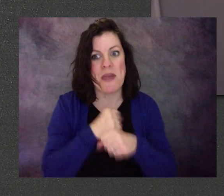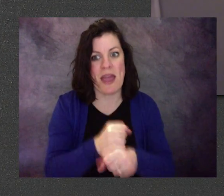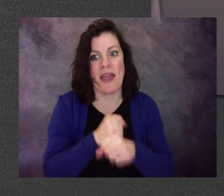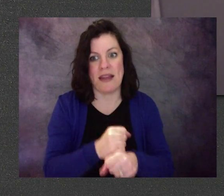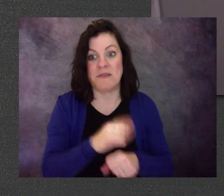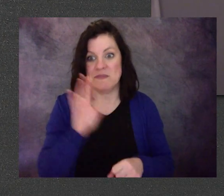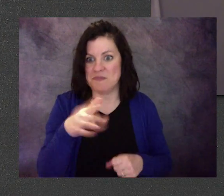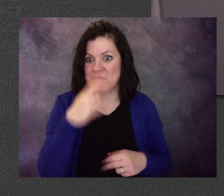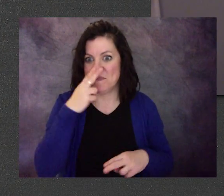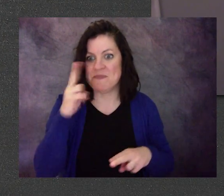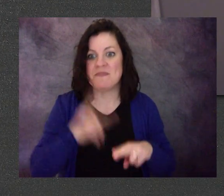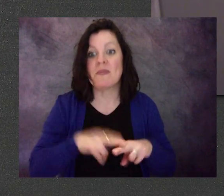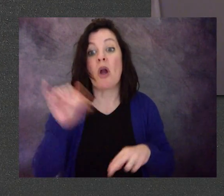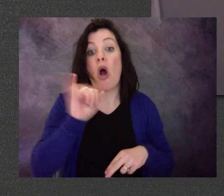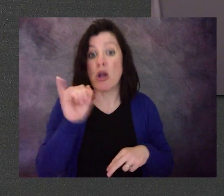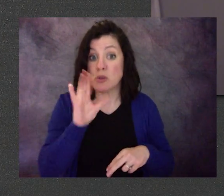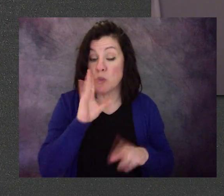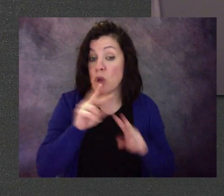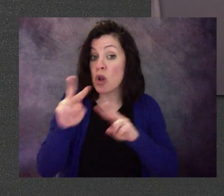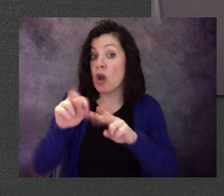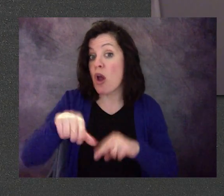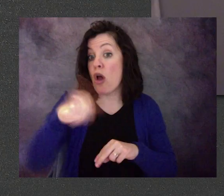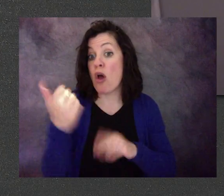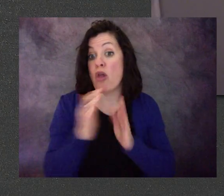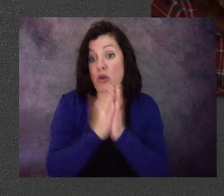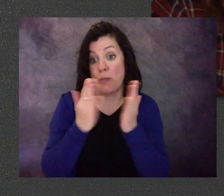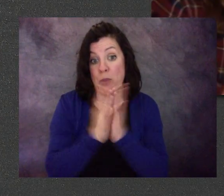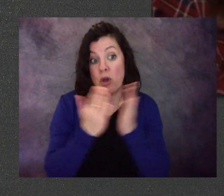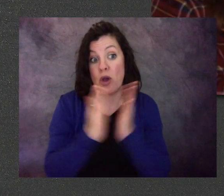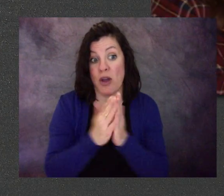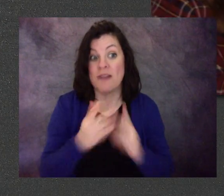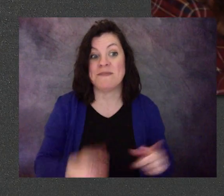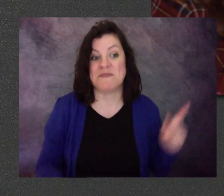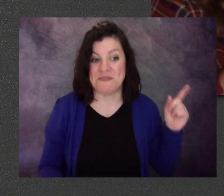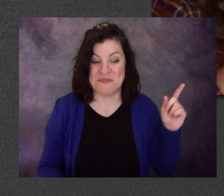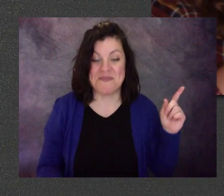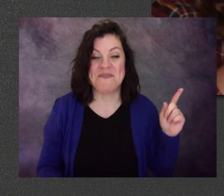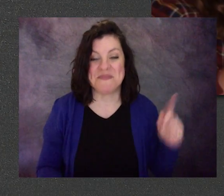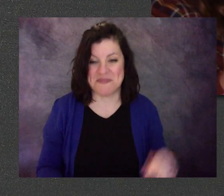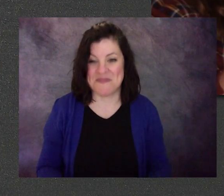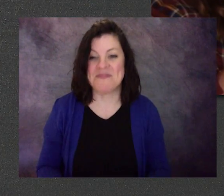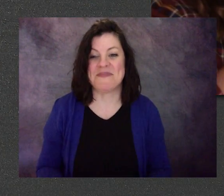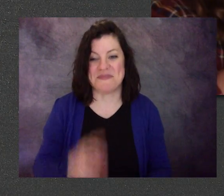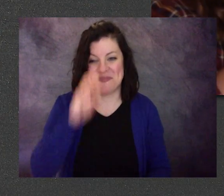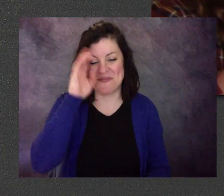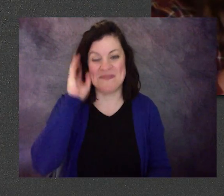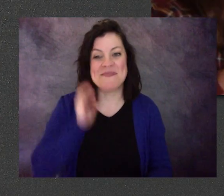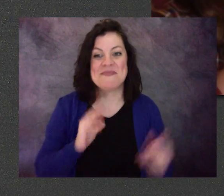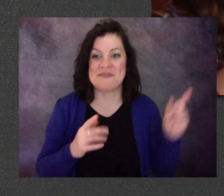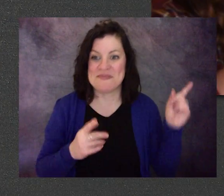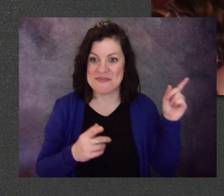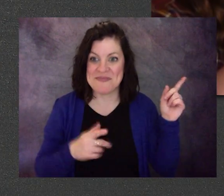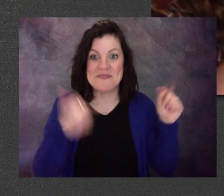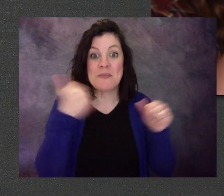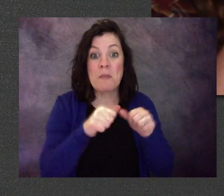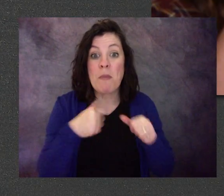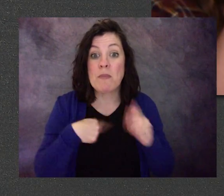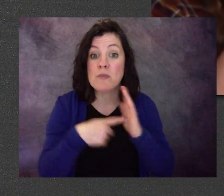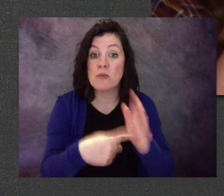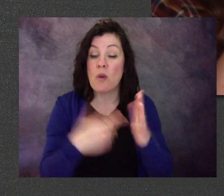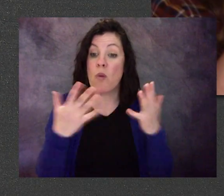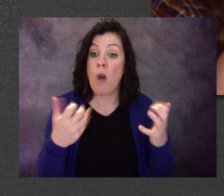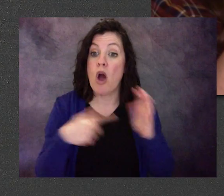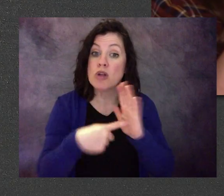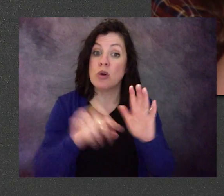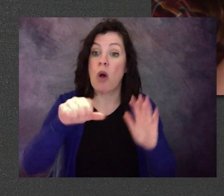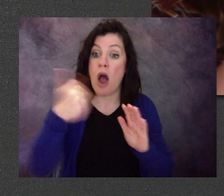another Clifford story because I just love Clifford so much. So here we go. So I said we were going to take another look at another Clifford book, and